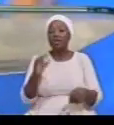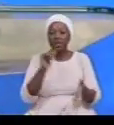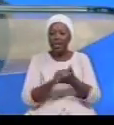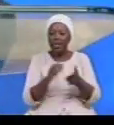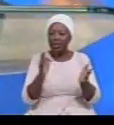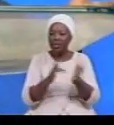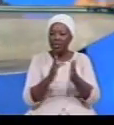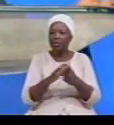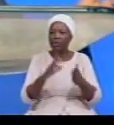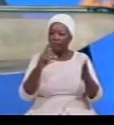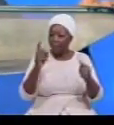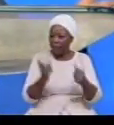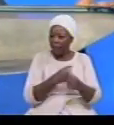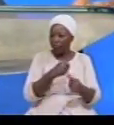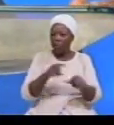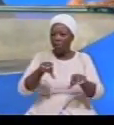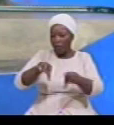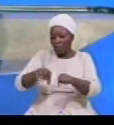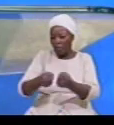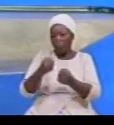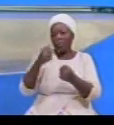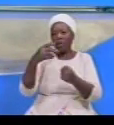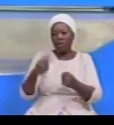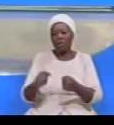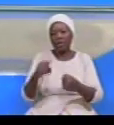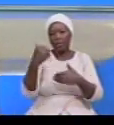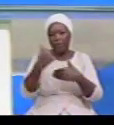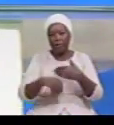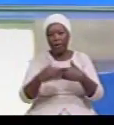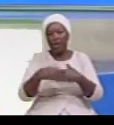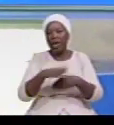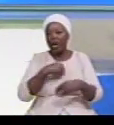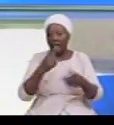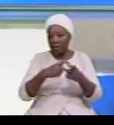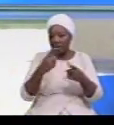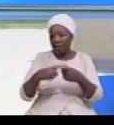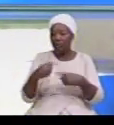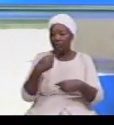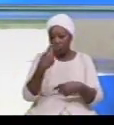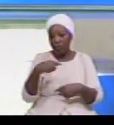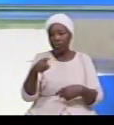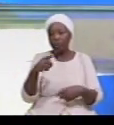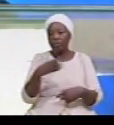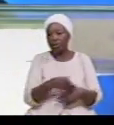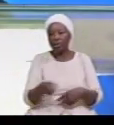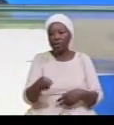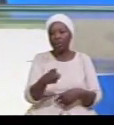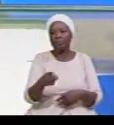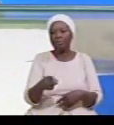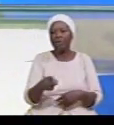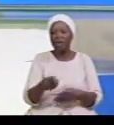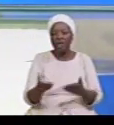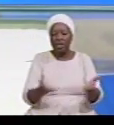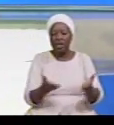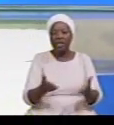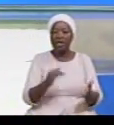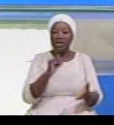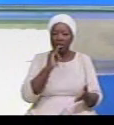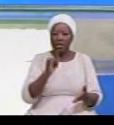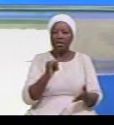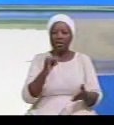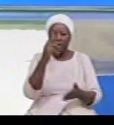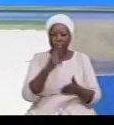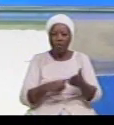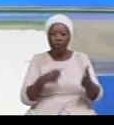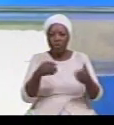all broke the bread and then told them, "Here is what you are to take